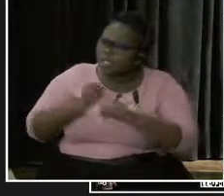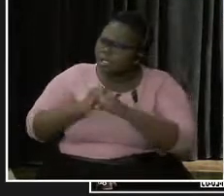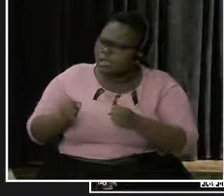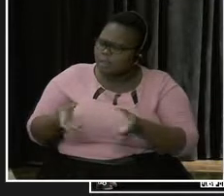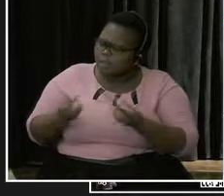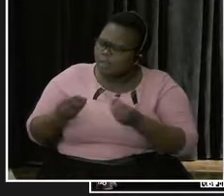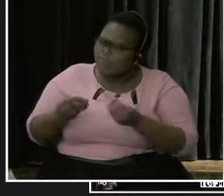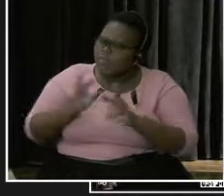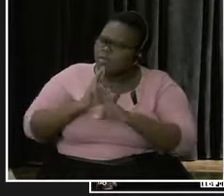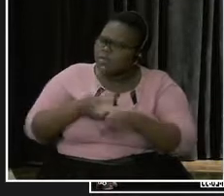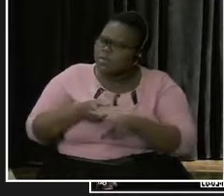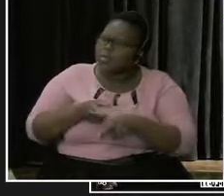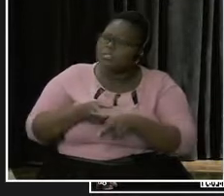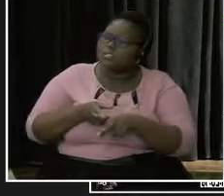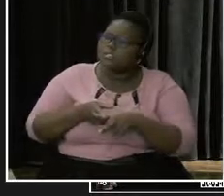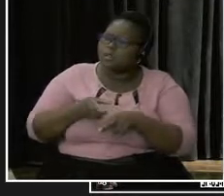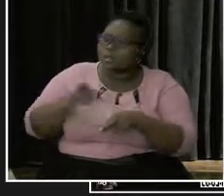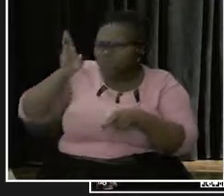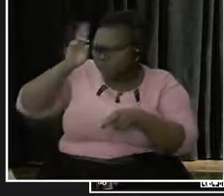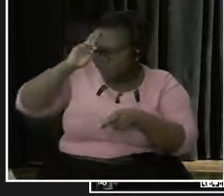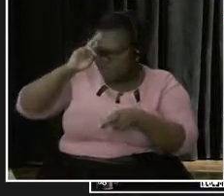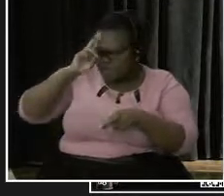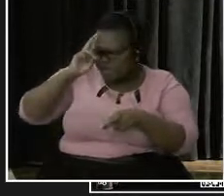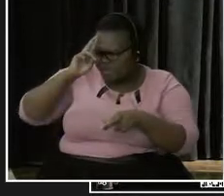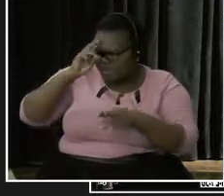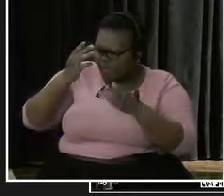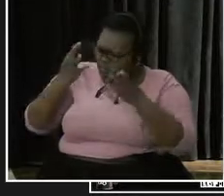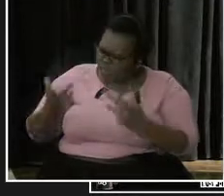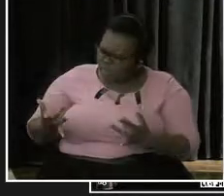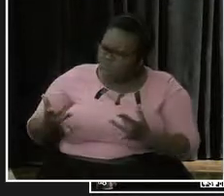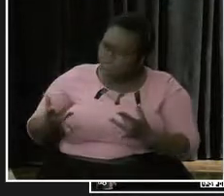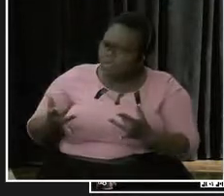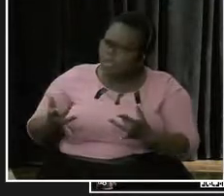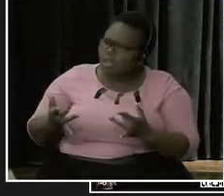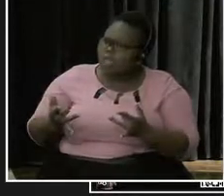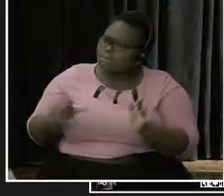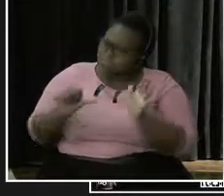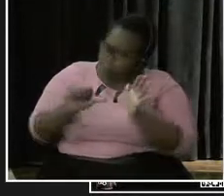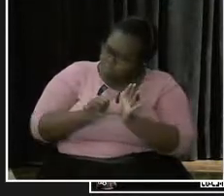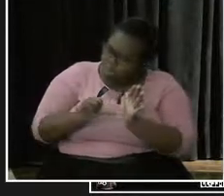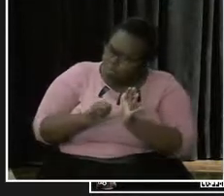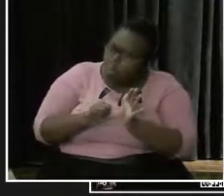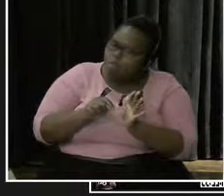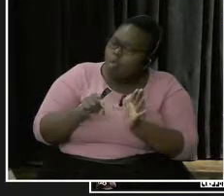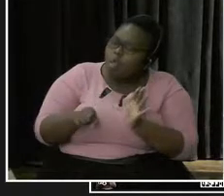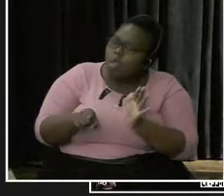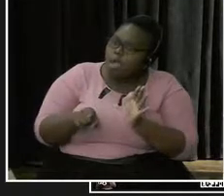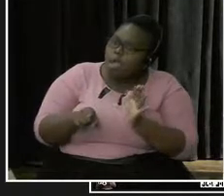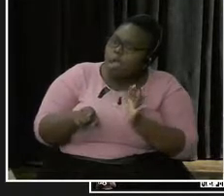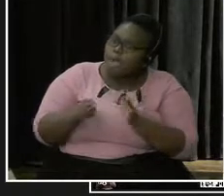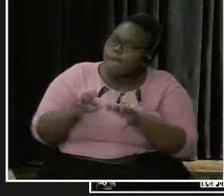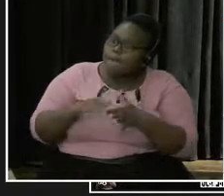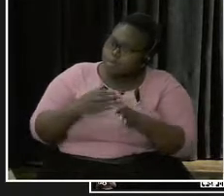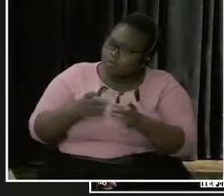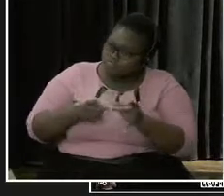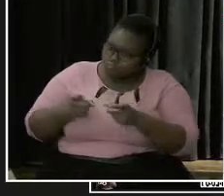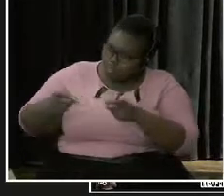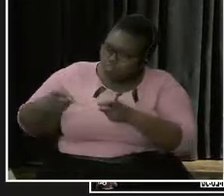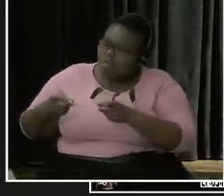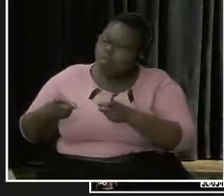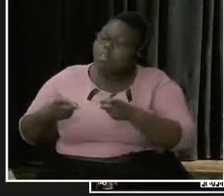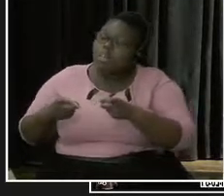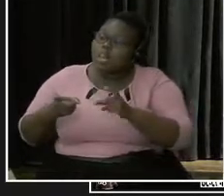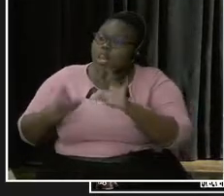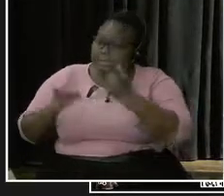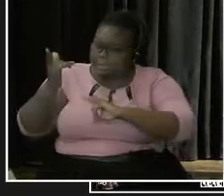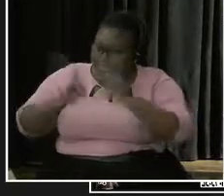You remember the Finance Committee Chair, it's the heartbeat, it's the blood that makes the city run. Fast running out of